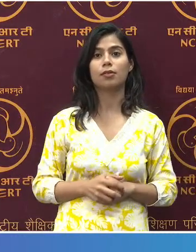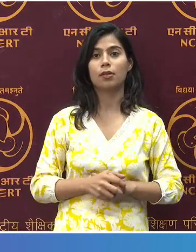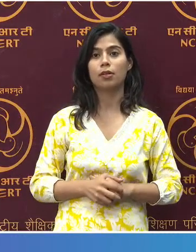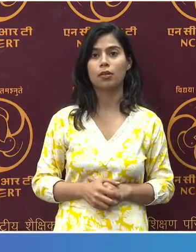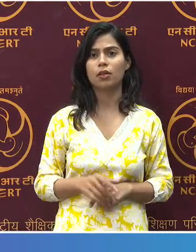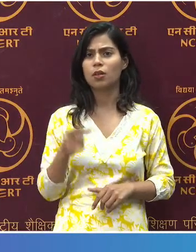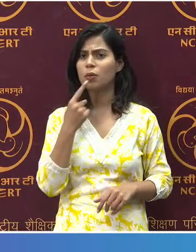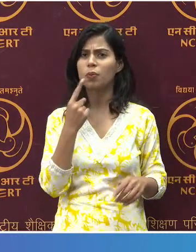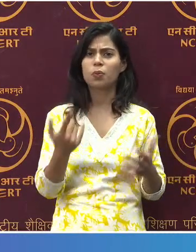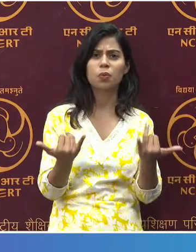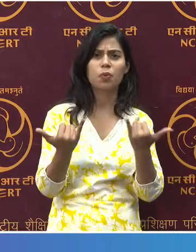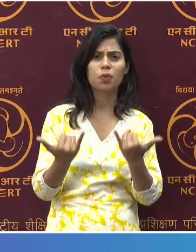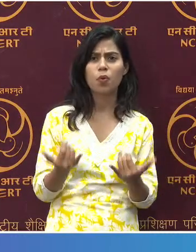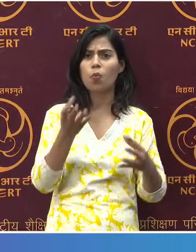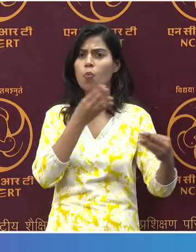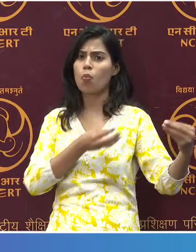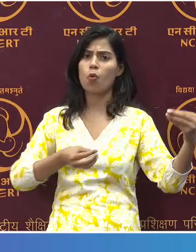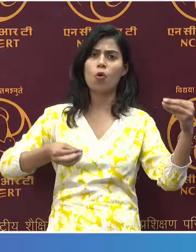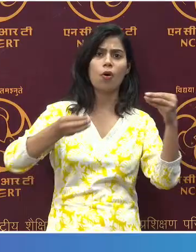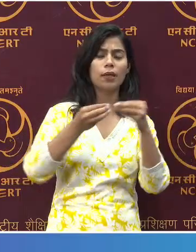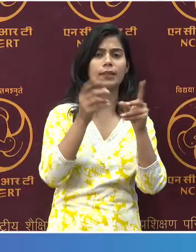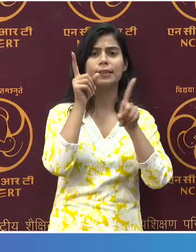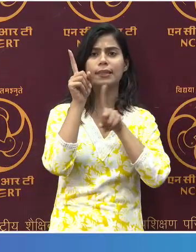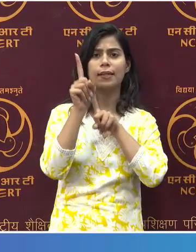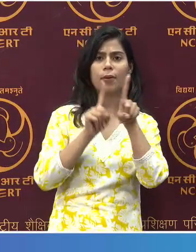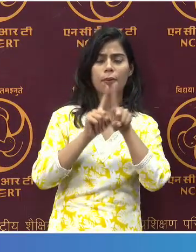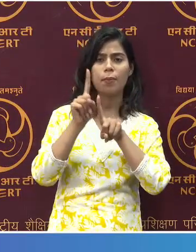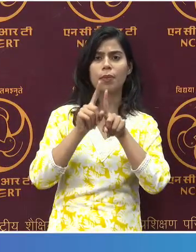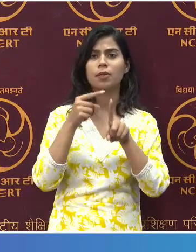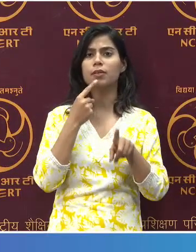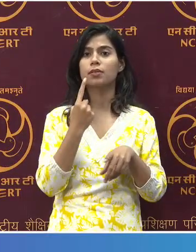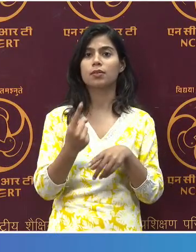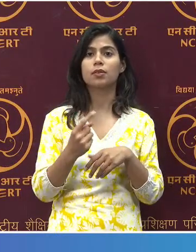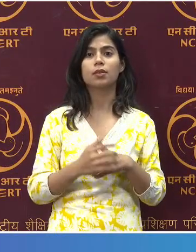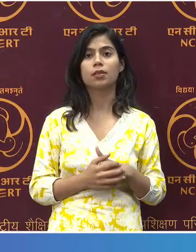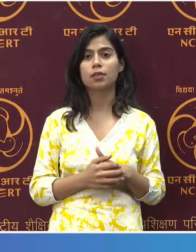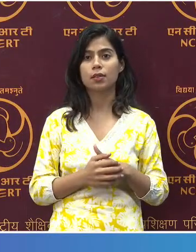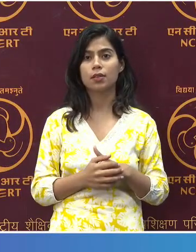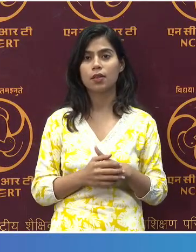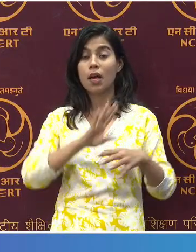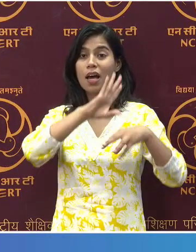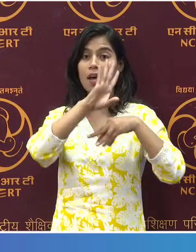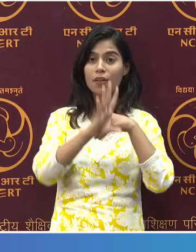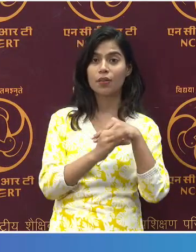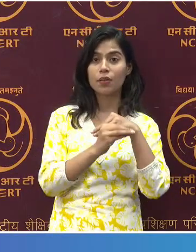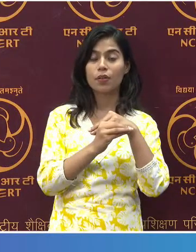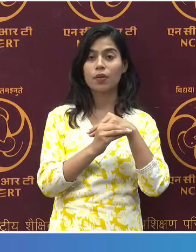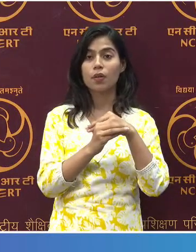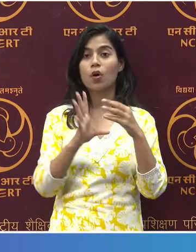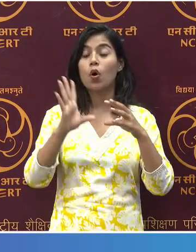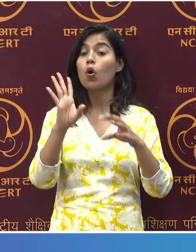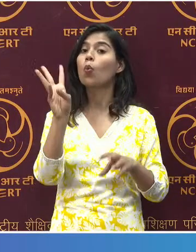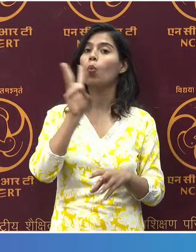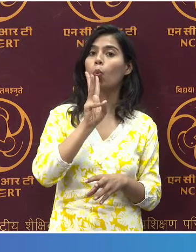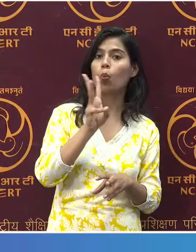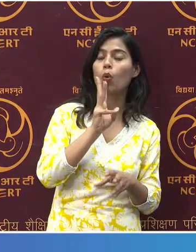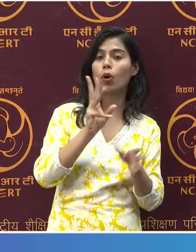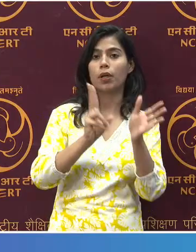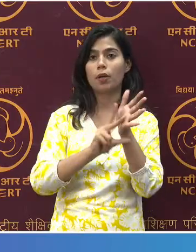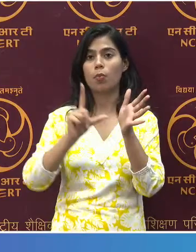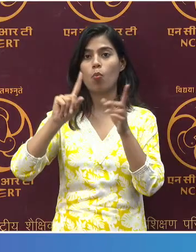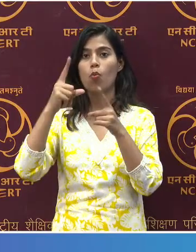We can also take one more example that shows that addition of water molecule with